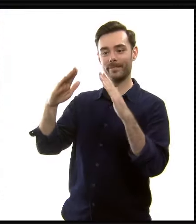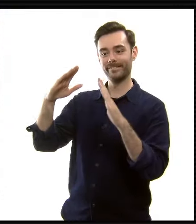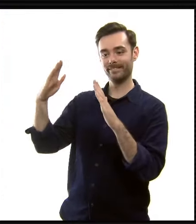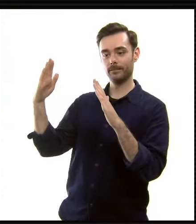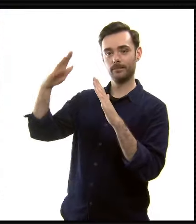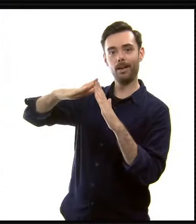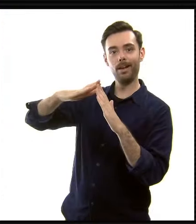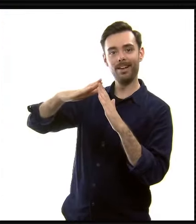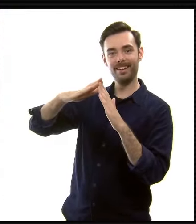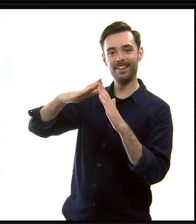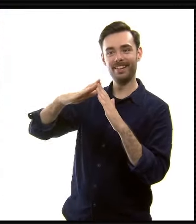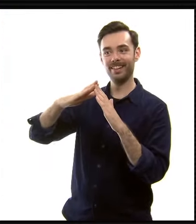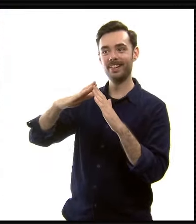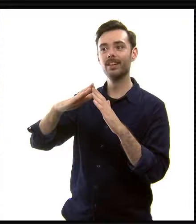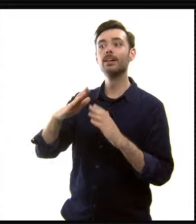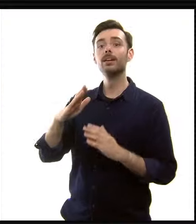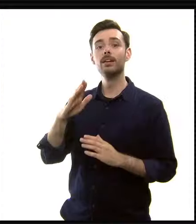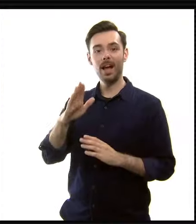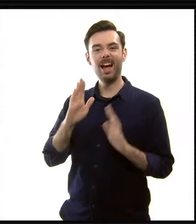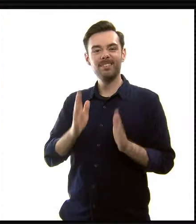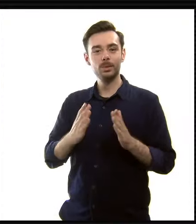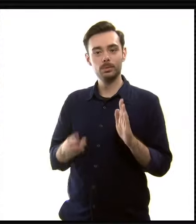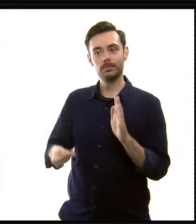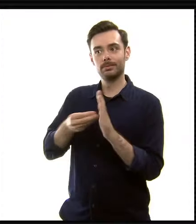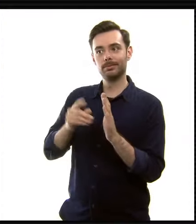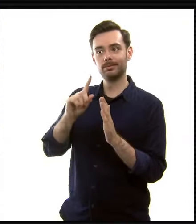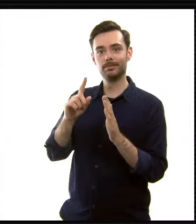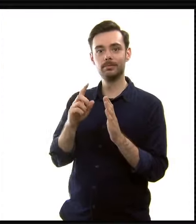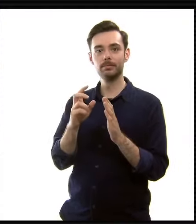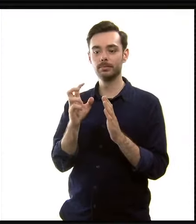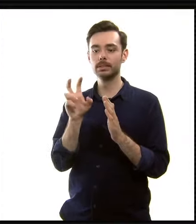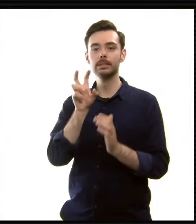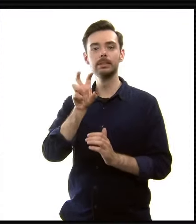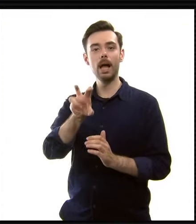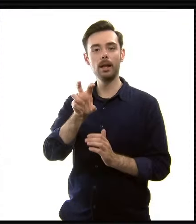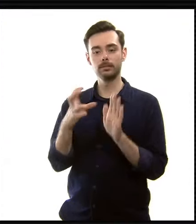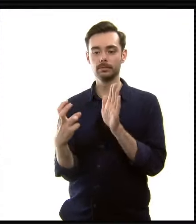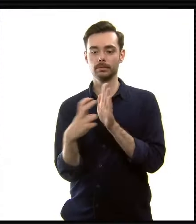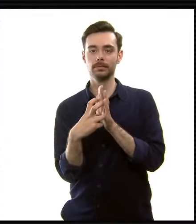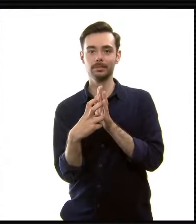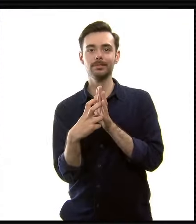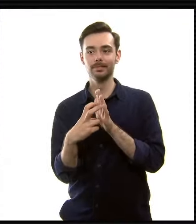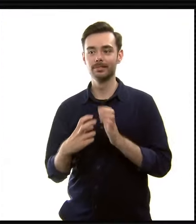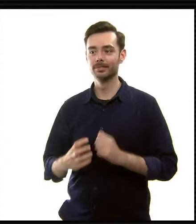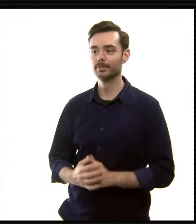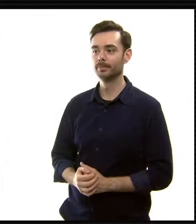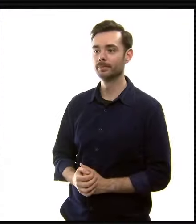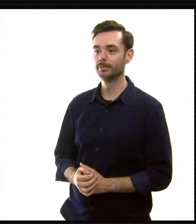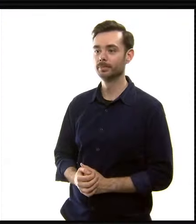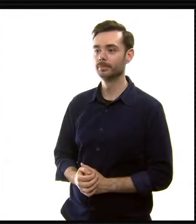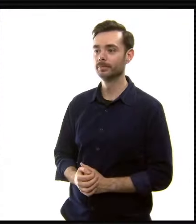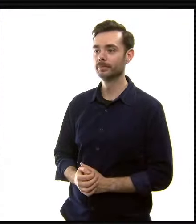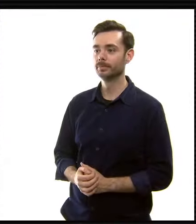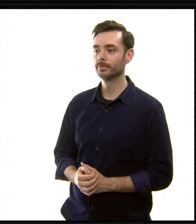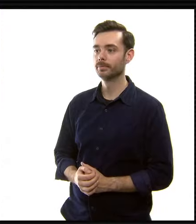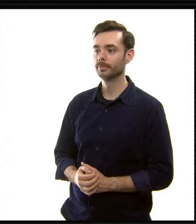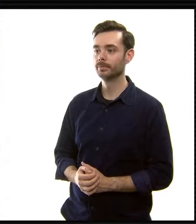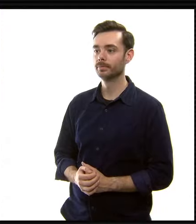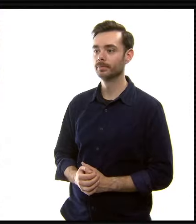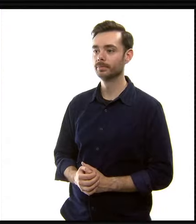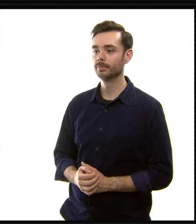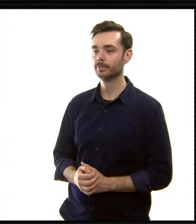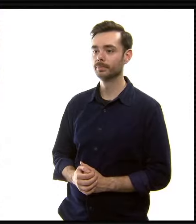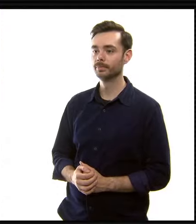adding several studs on top of the shield. Surely it's not all work here at Innovation House, right? You guys gotta have some